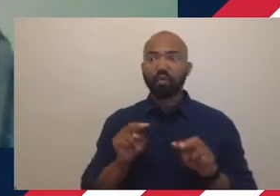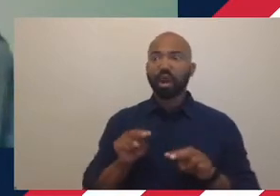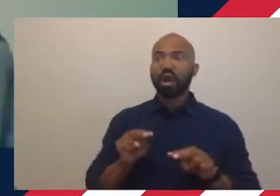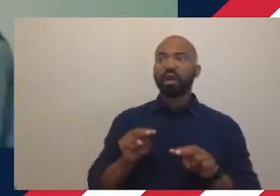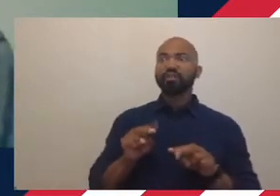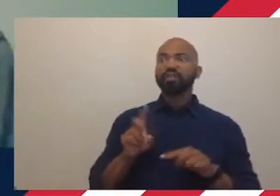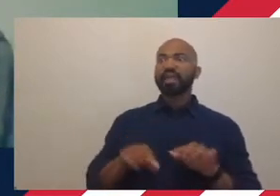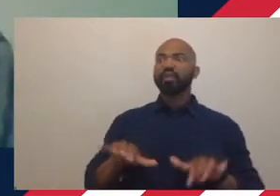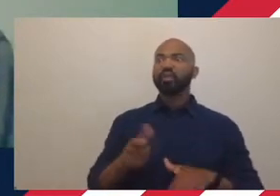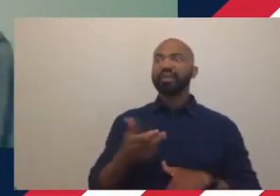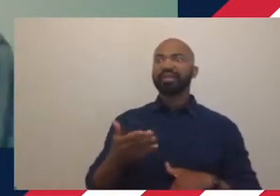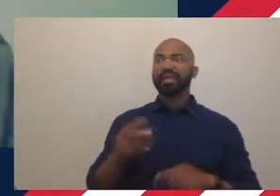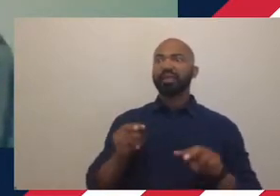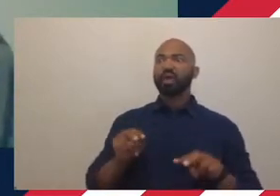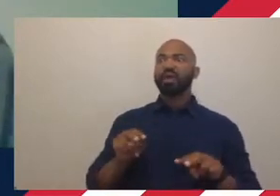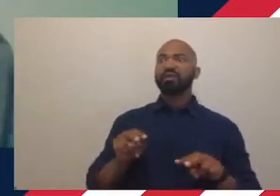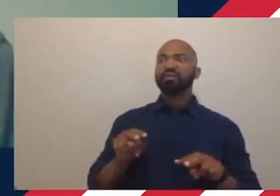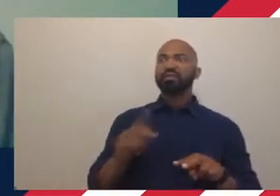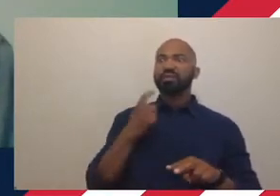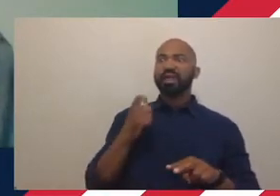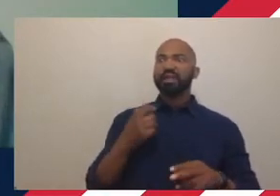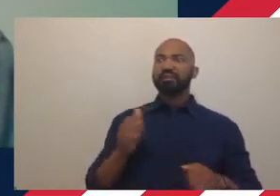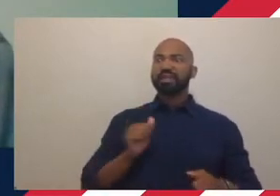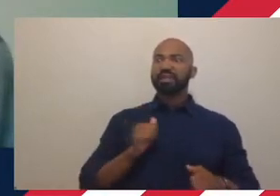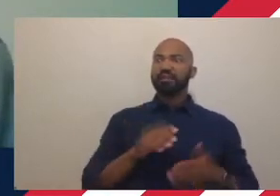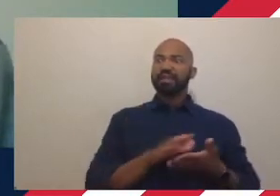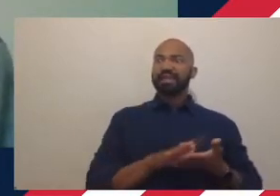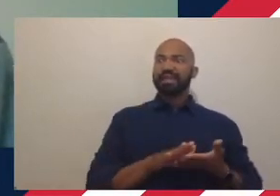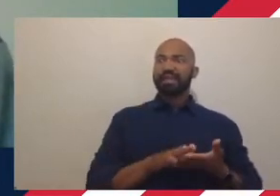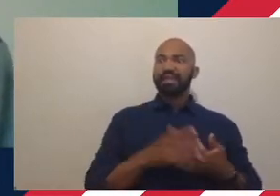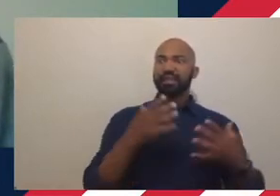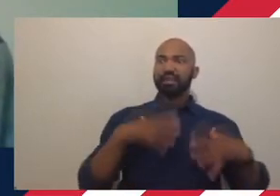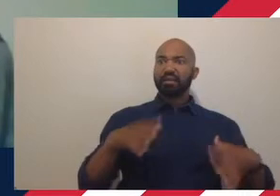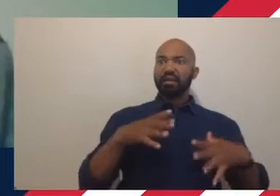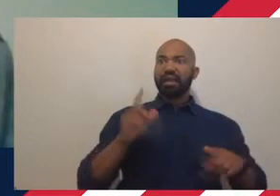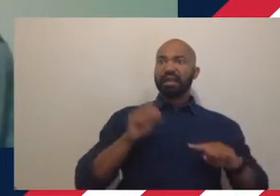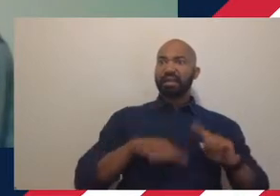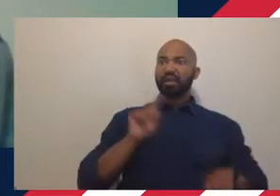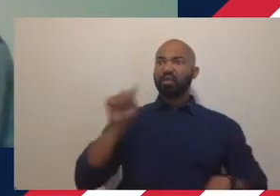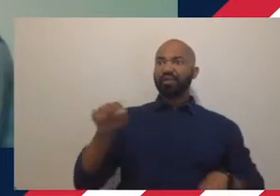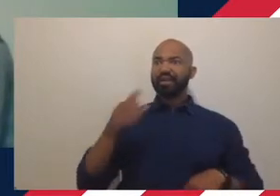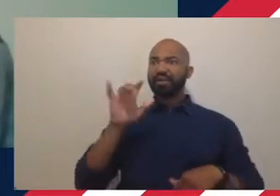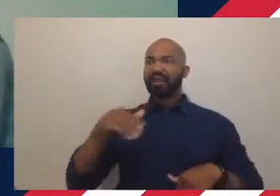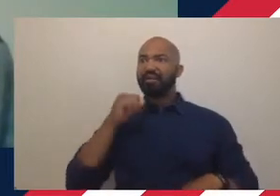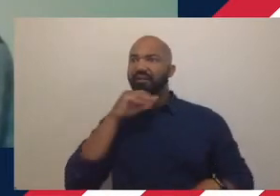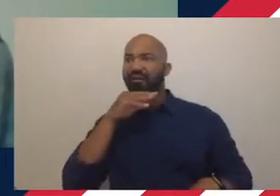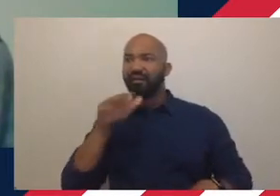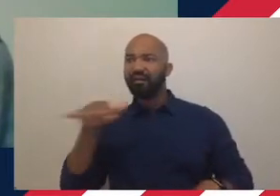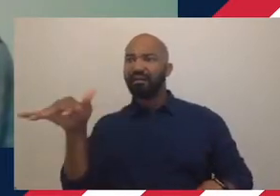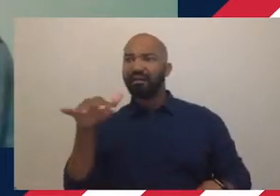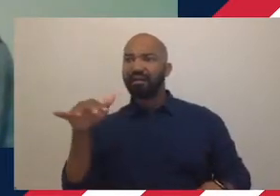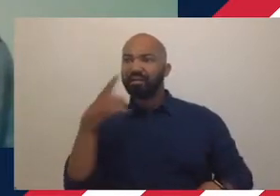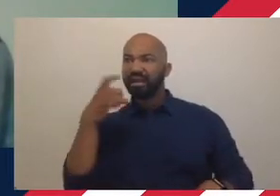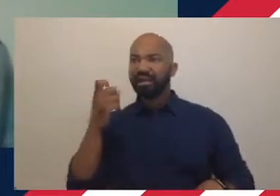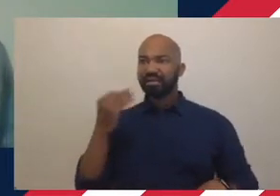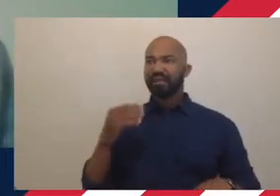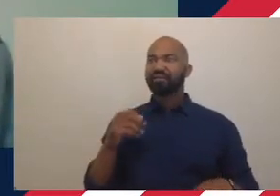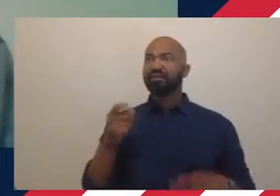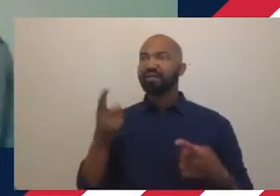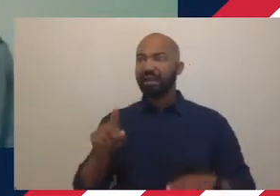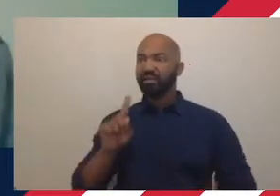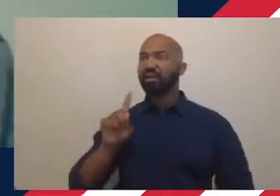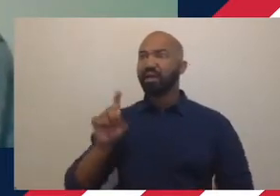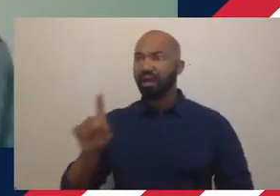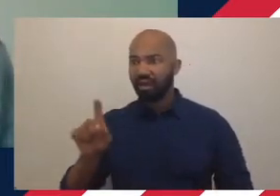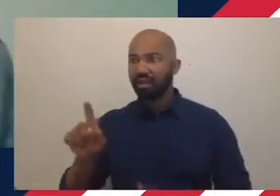to do anything because you're on the clean side and you can't cross over to the dirty side for fear of contaminating your own